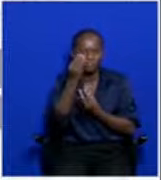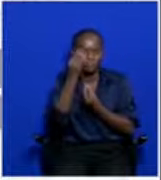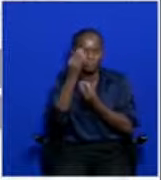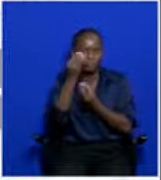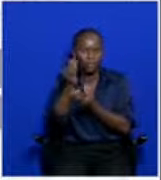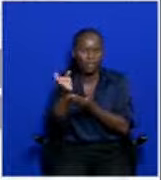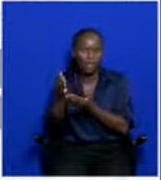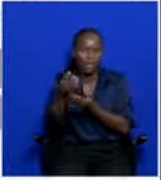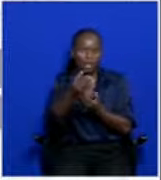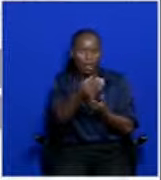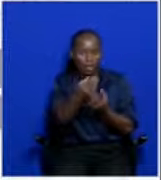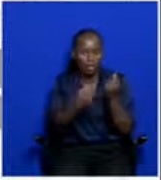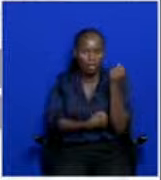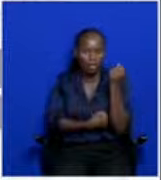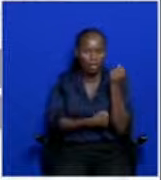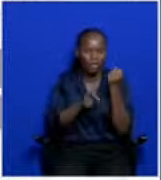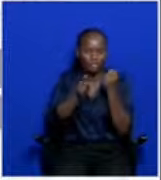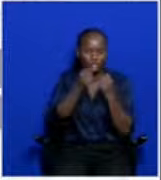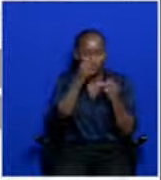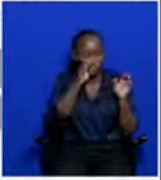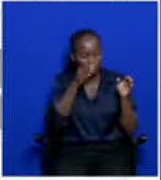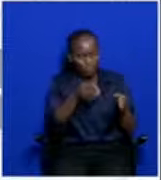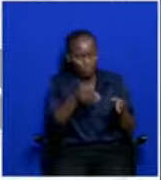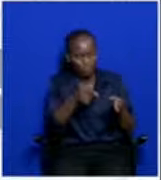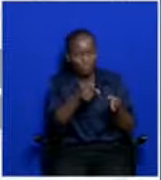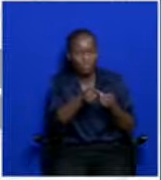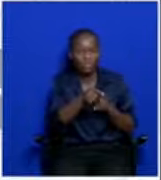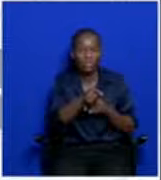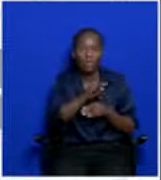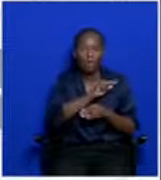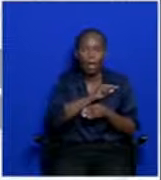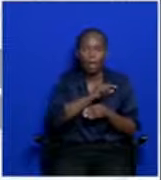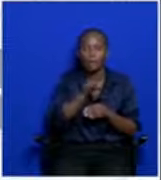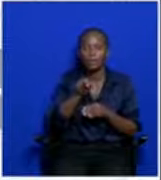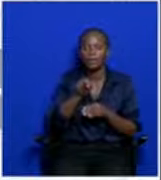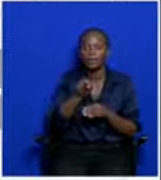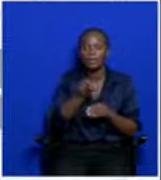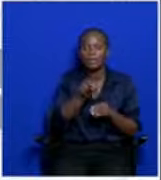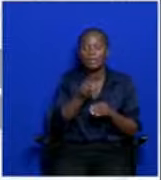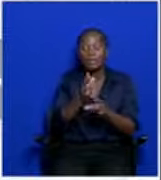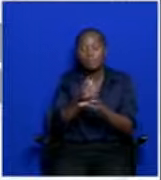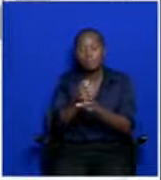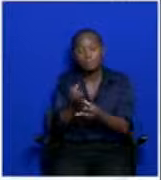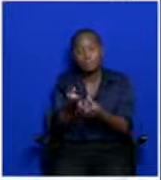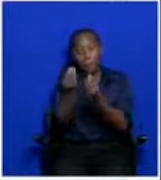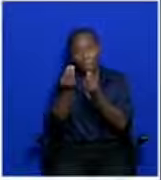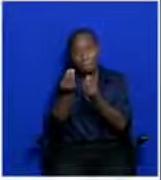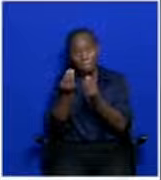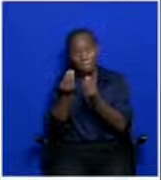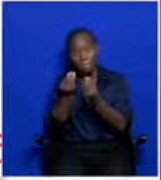as what was found in Kisha's car and could be part of the evidence of their crimes.